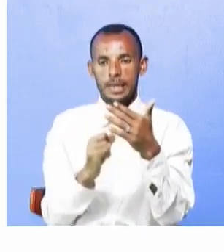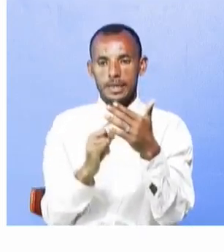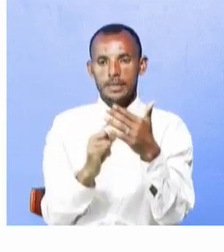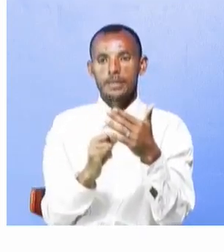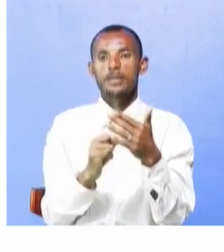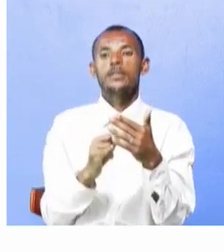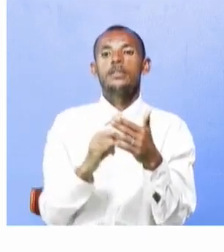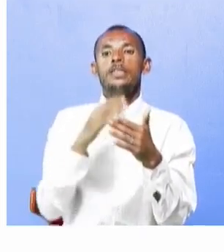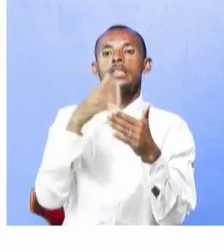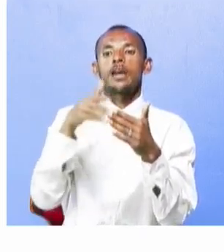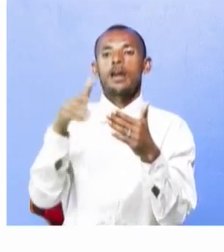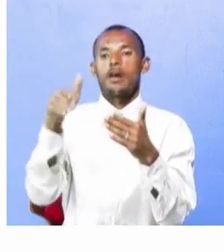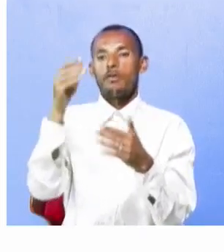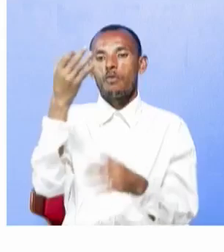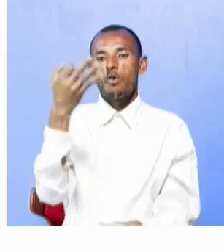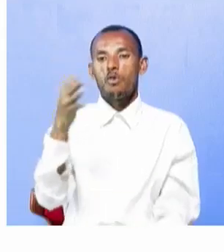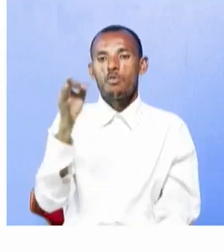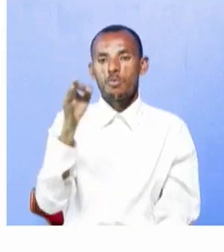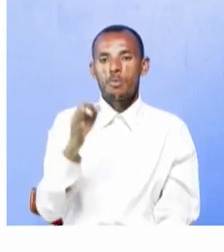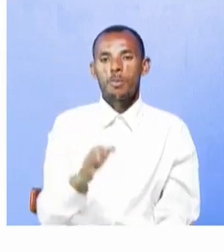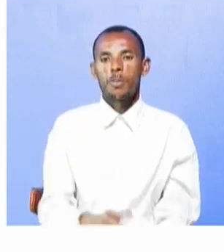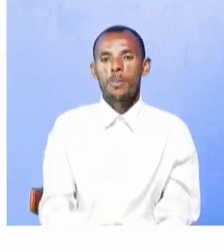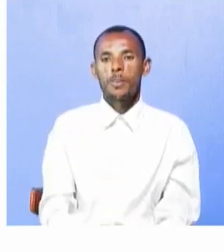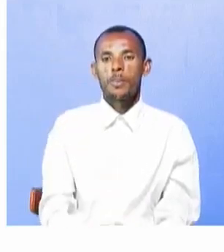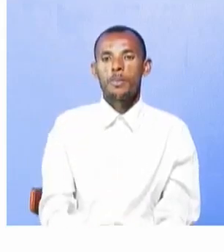the graph of